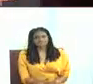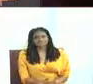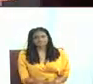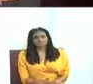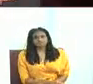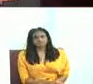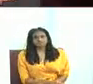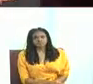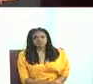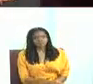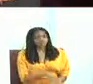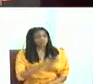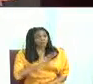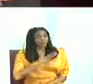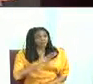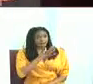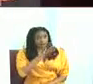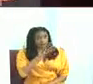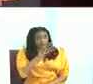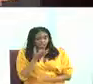My mother transitioned